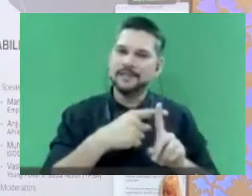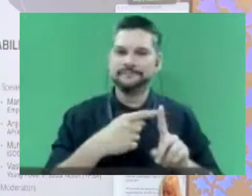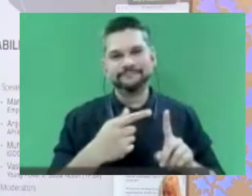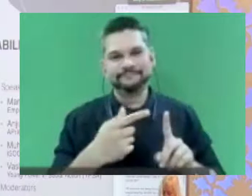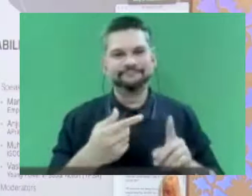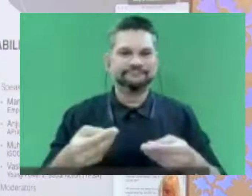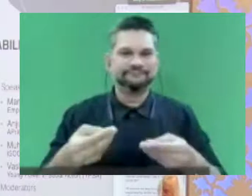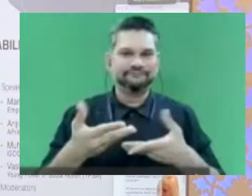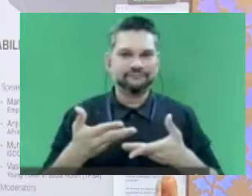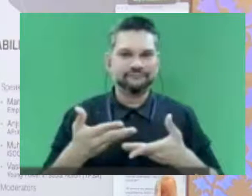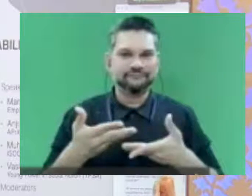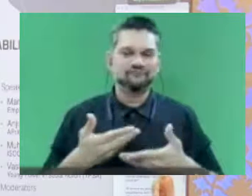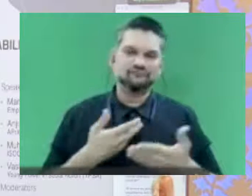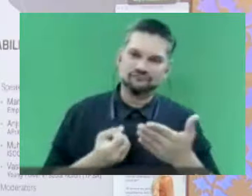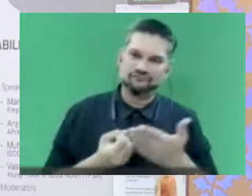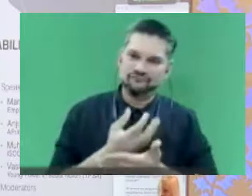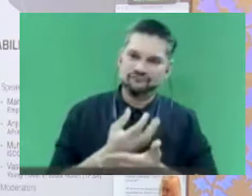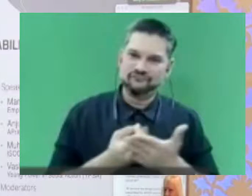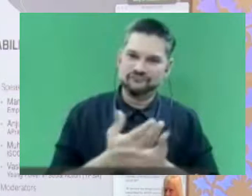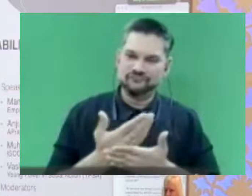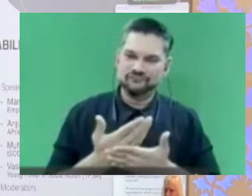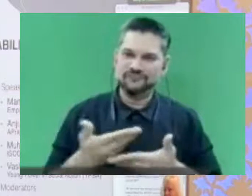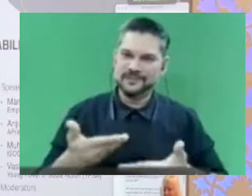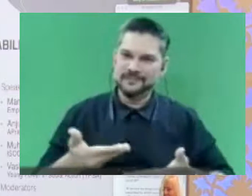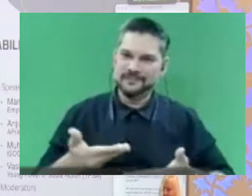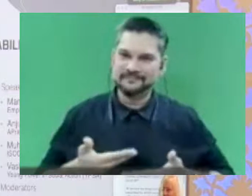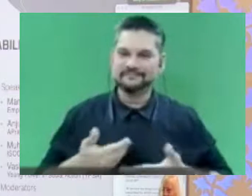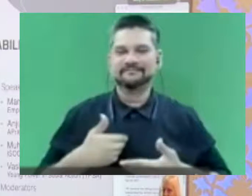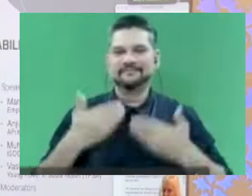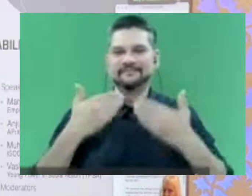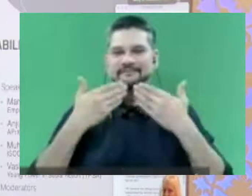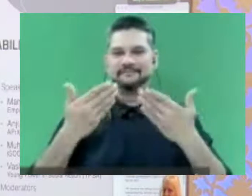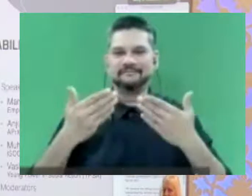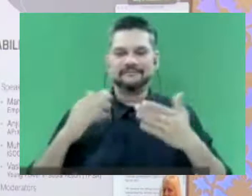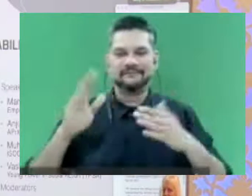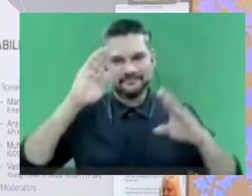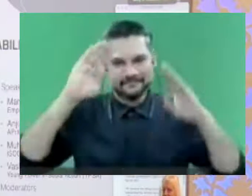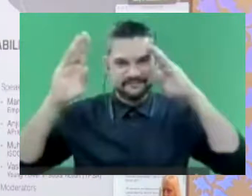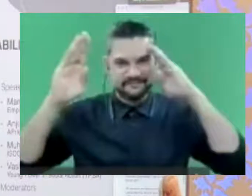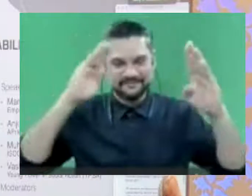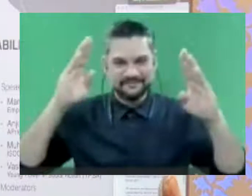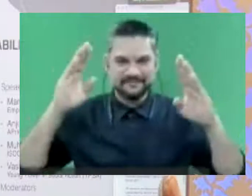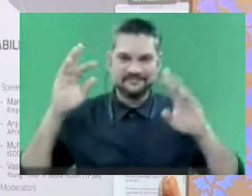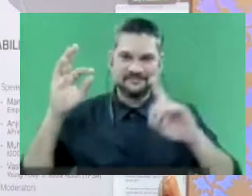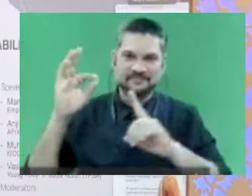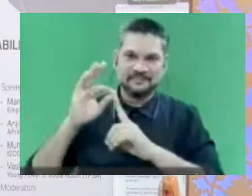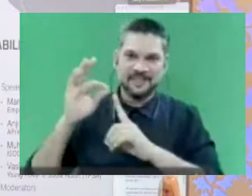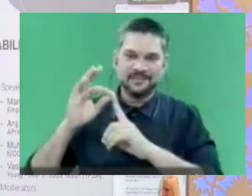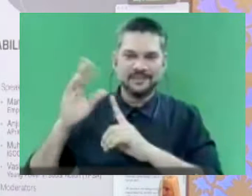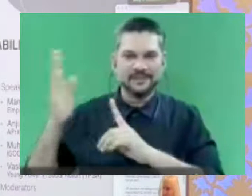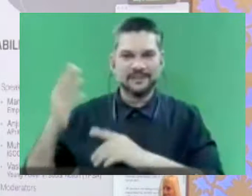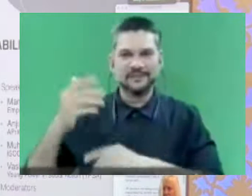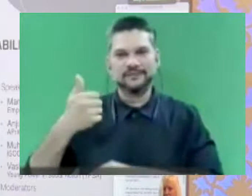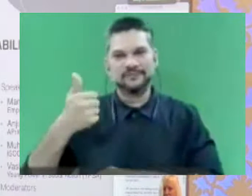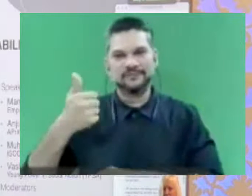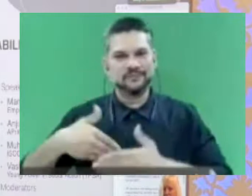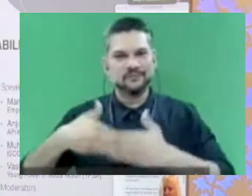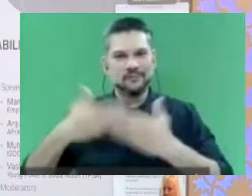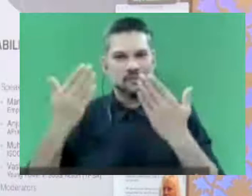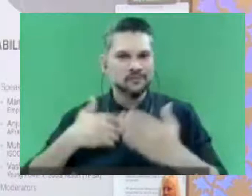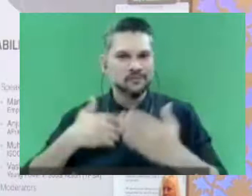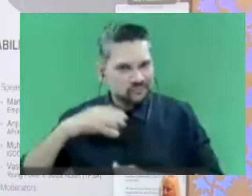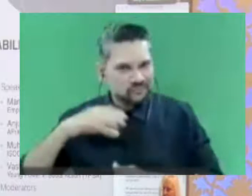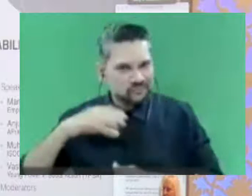And hi to everyone, and a good morning from Pakistan. I've been listening to wonderful interventions